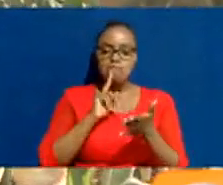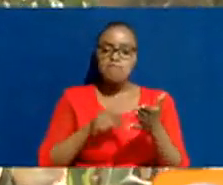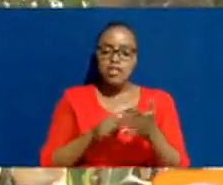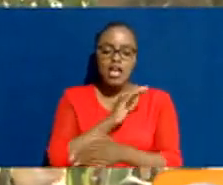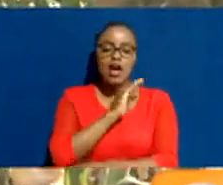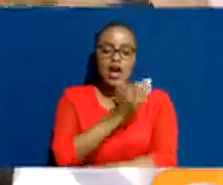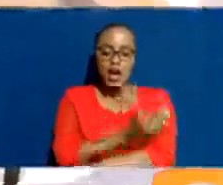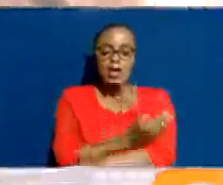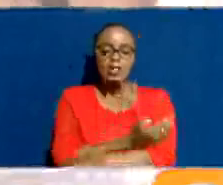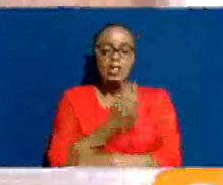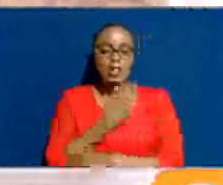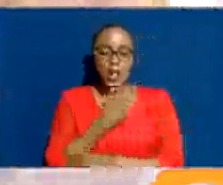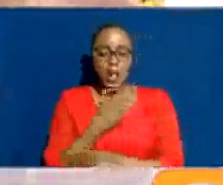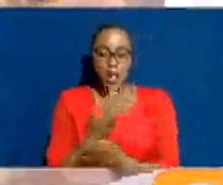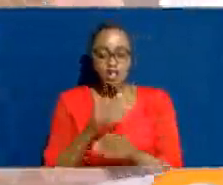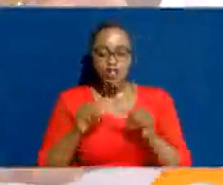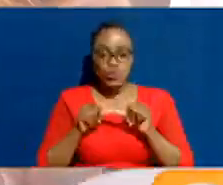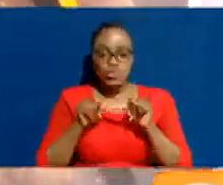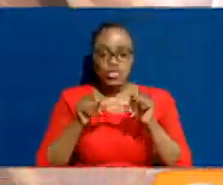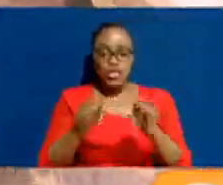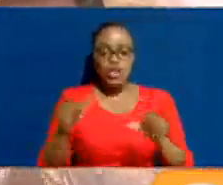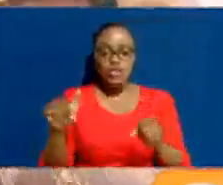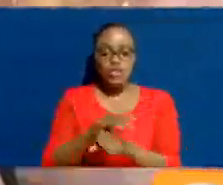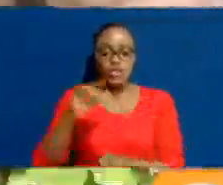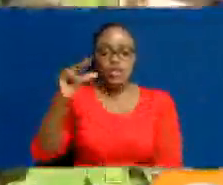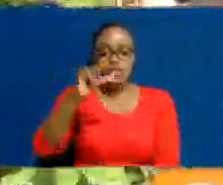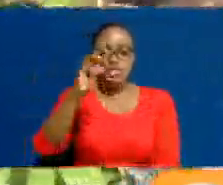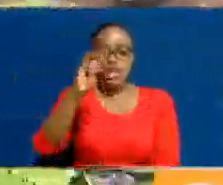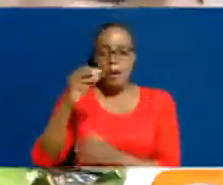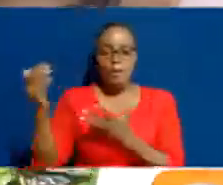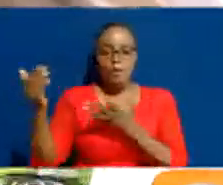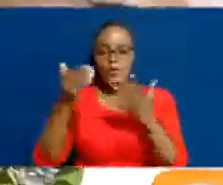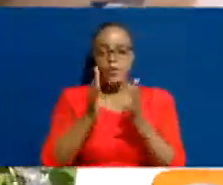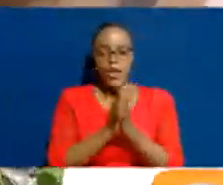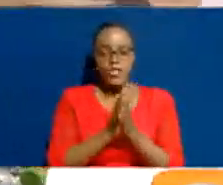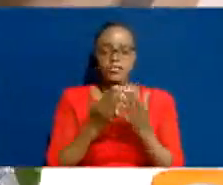the capacity to sustain a full GMO import and